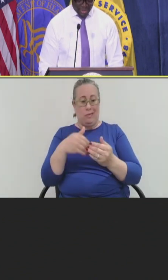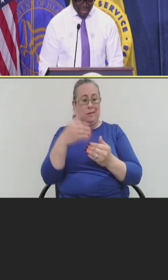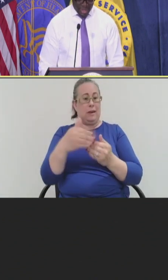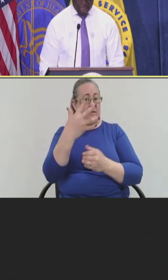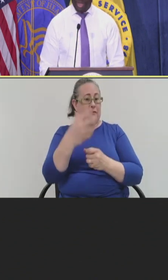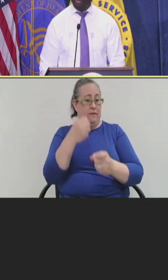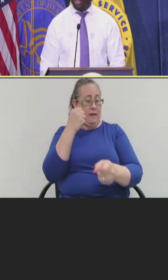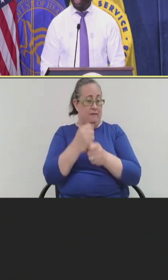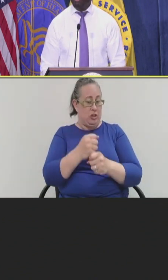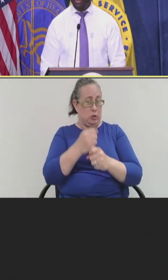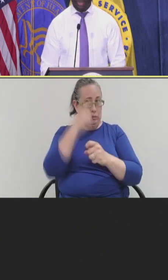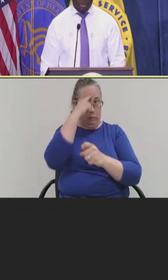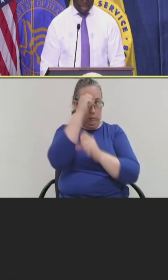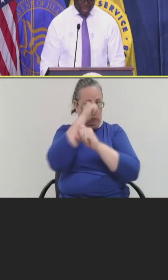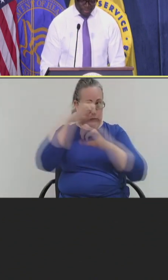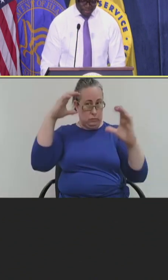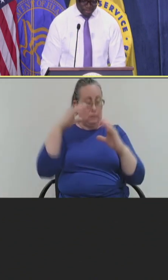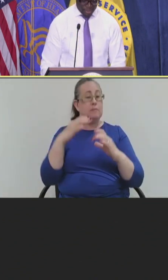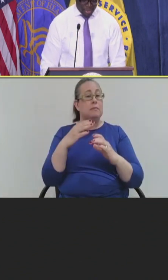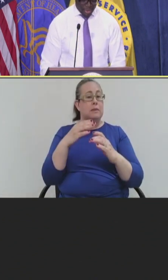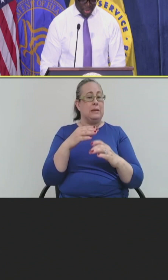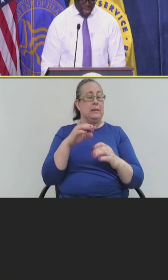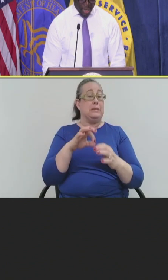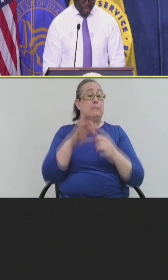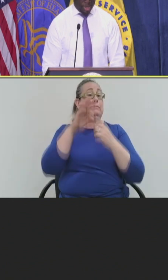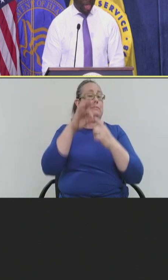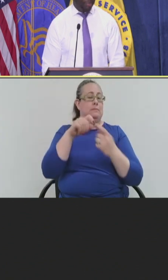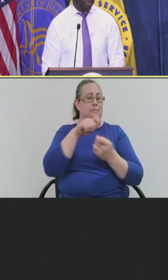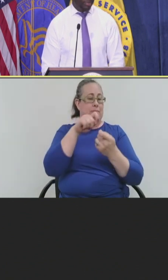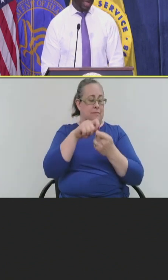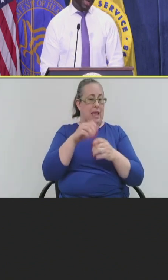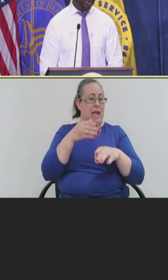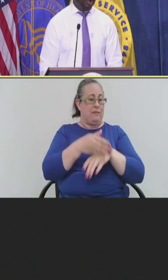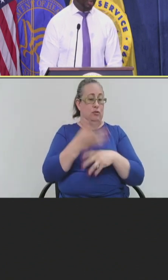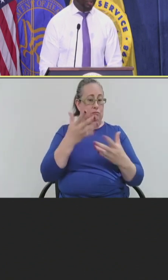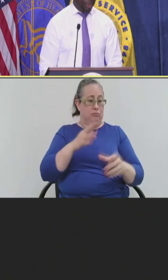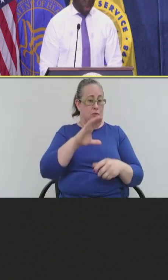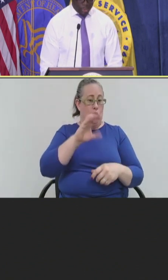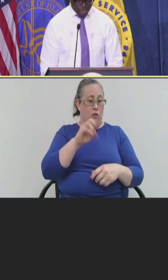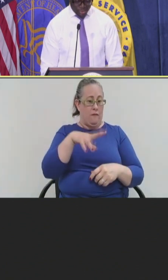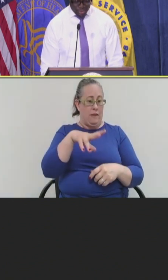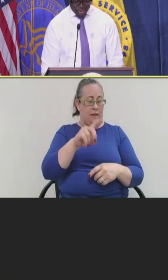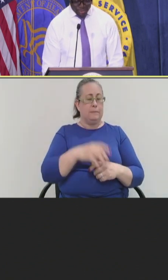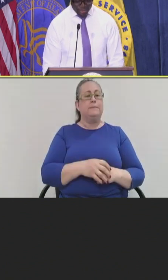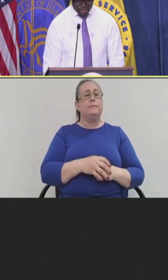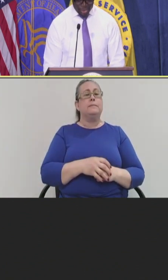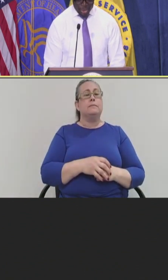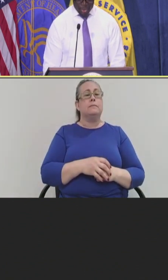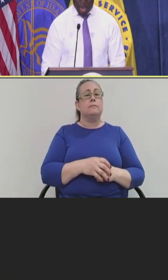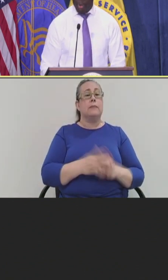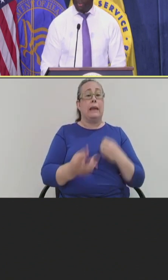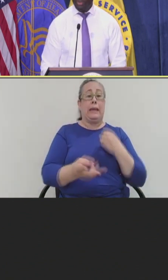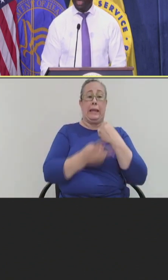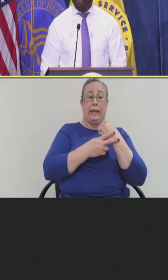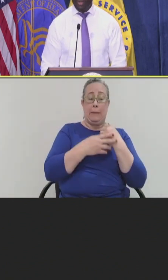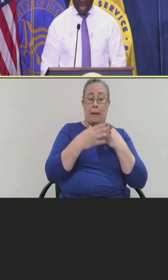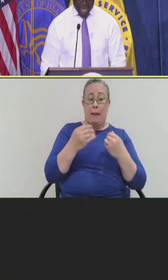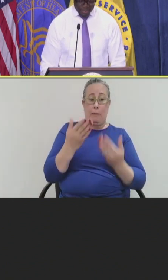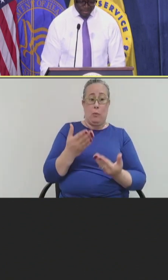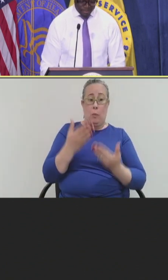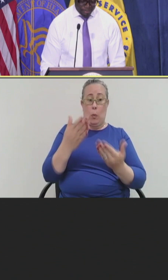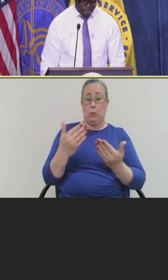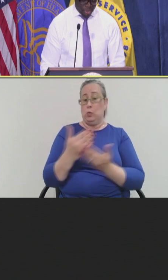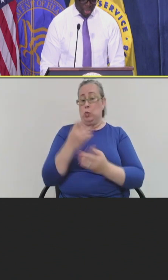years, especially post-COVID. Keep and/or propose new goals if